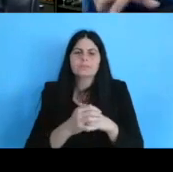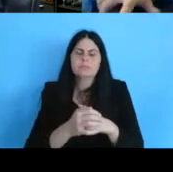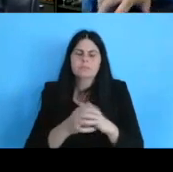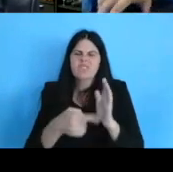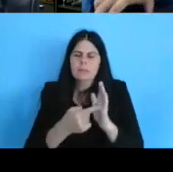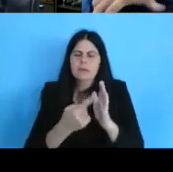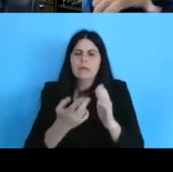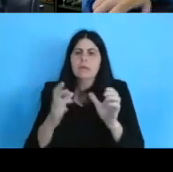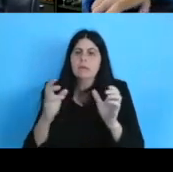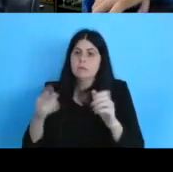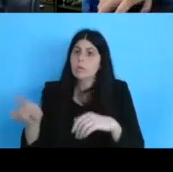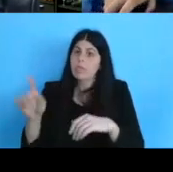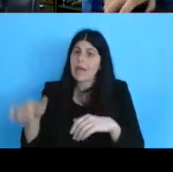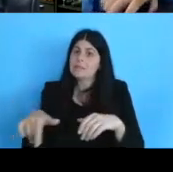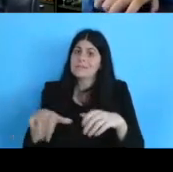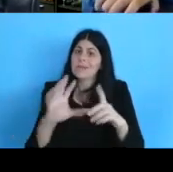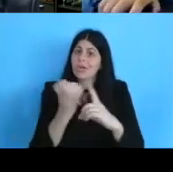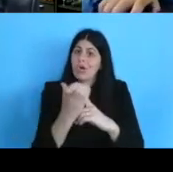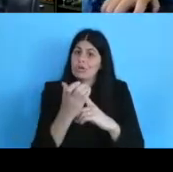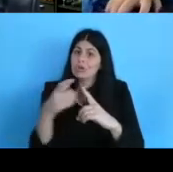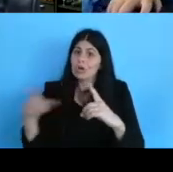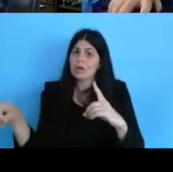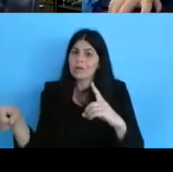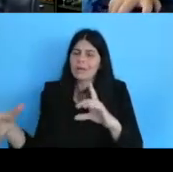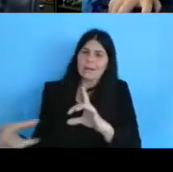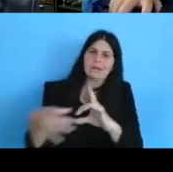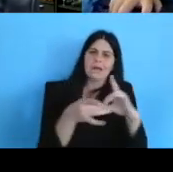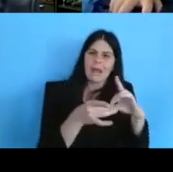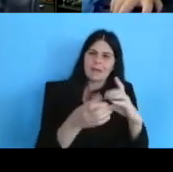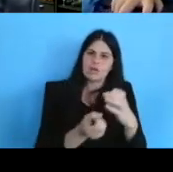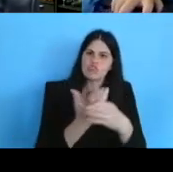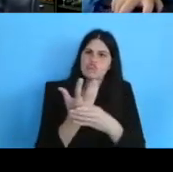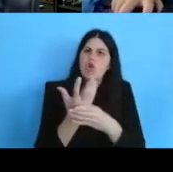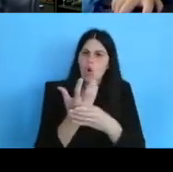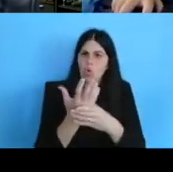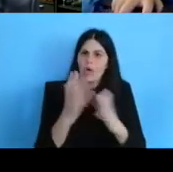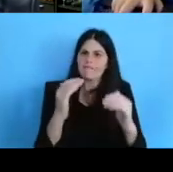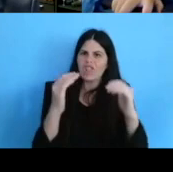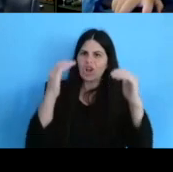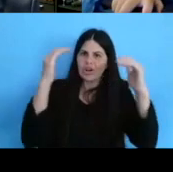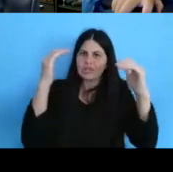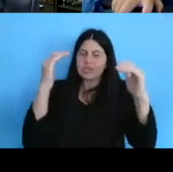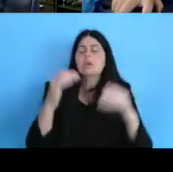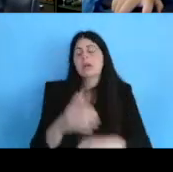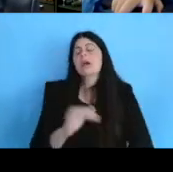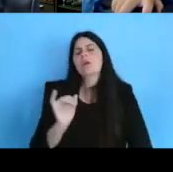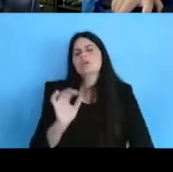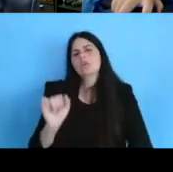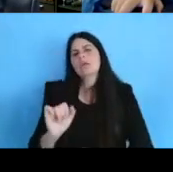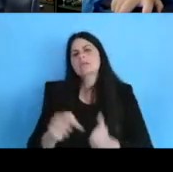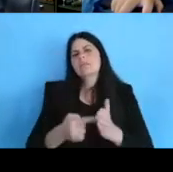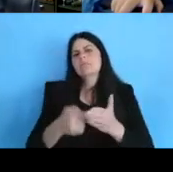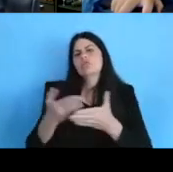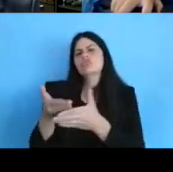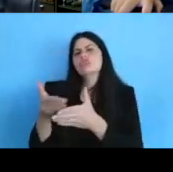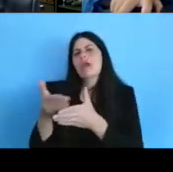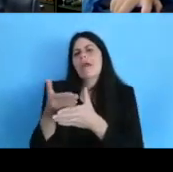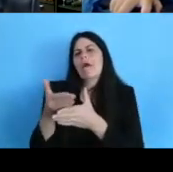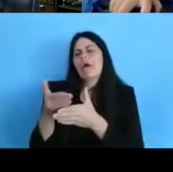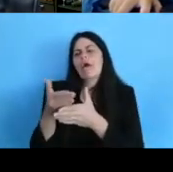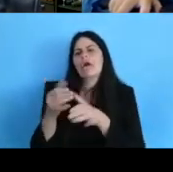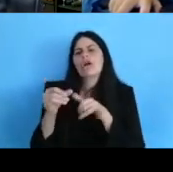culture that they can grow and flourish in. And sometimes even just sharing common language, which we'll talk here in a little bit. Next